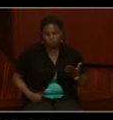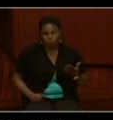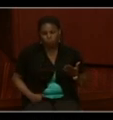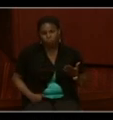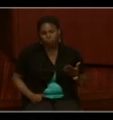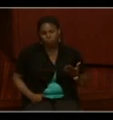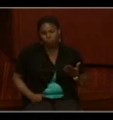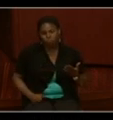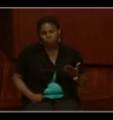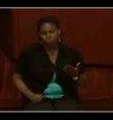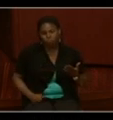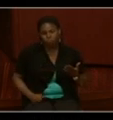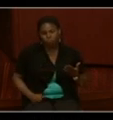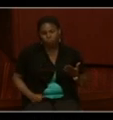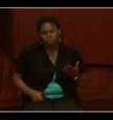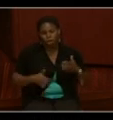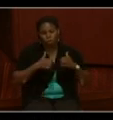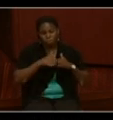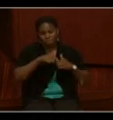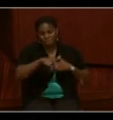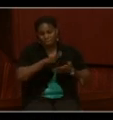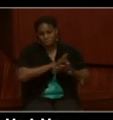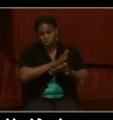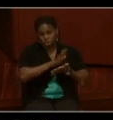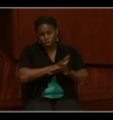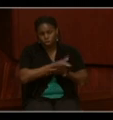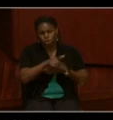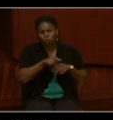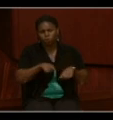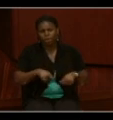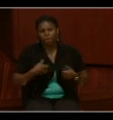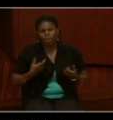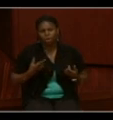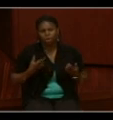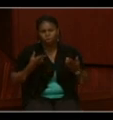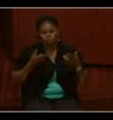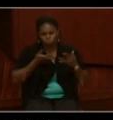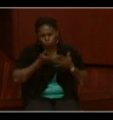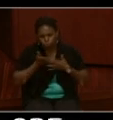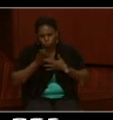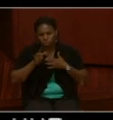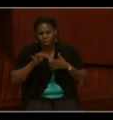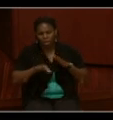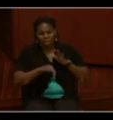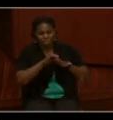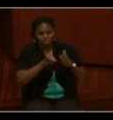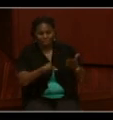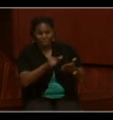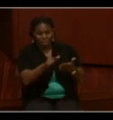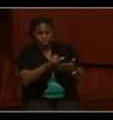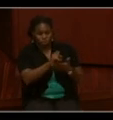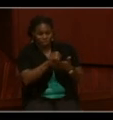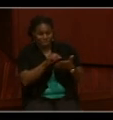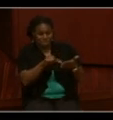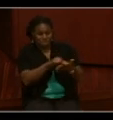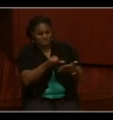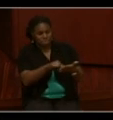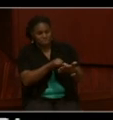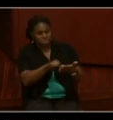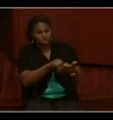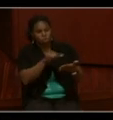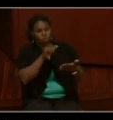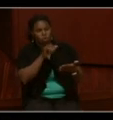And with this sheet, you can then go through and find other case files and sort of expand your family